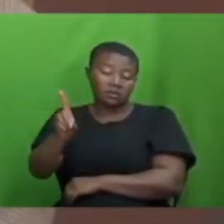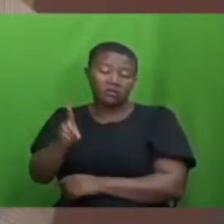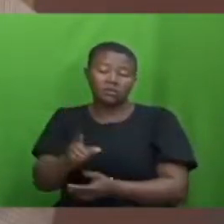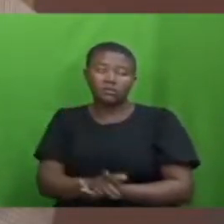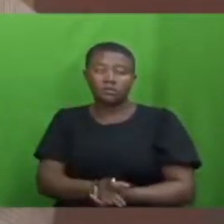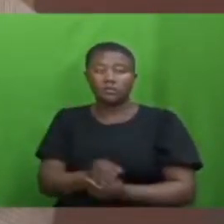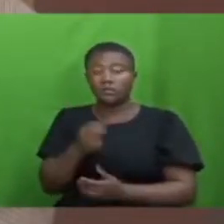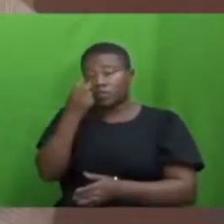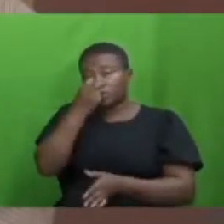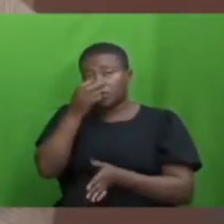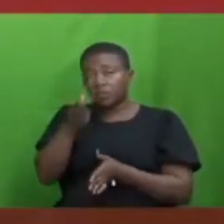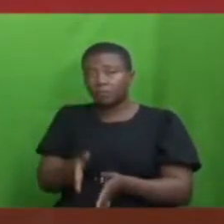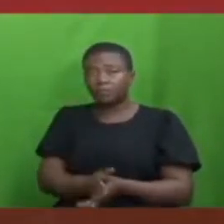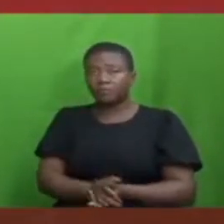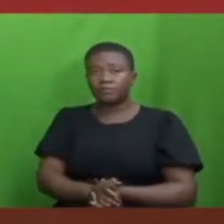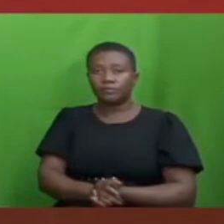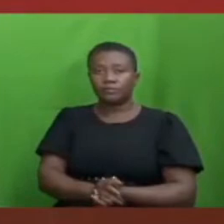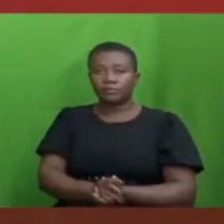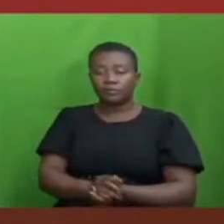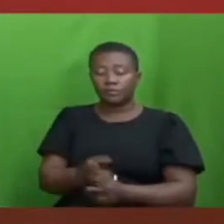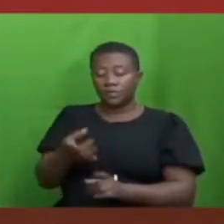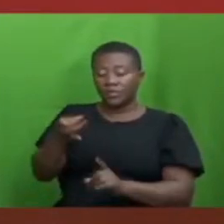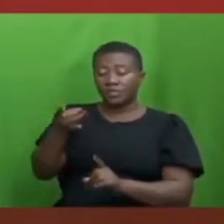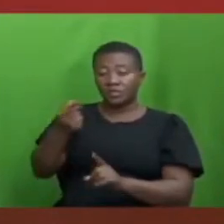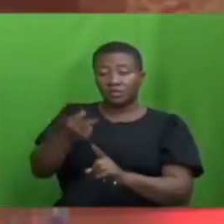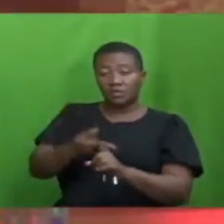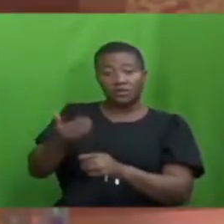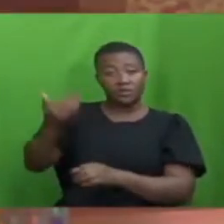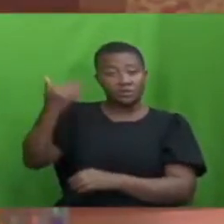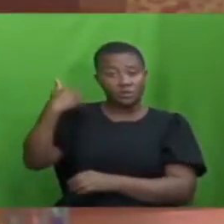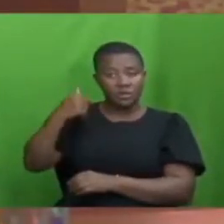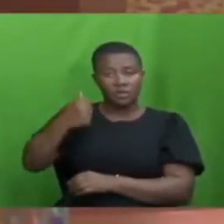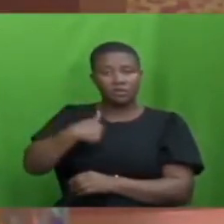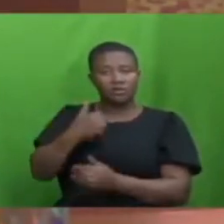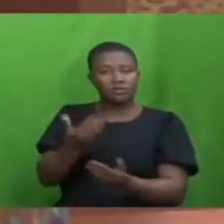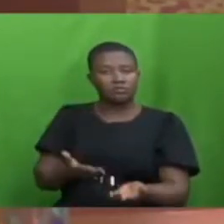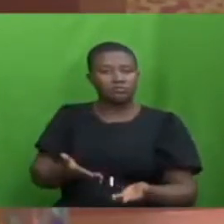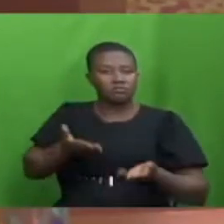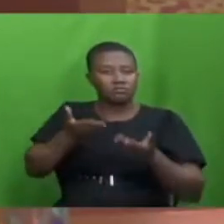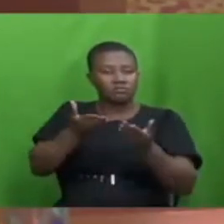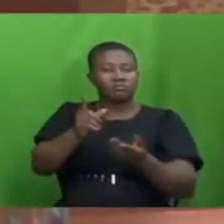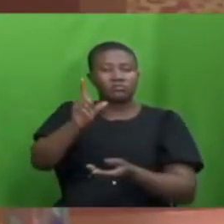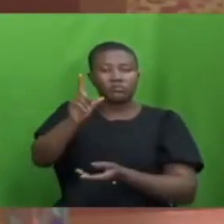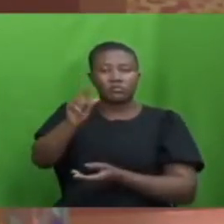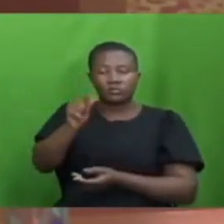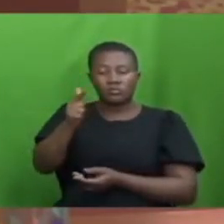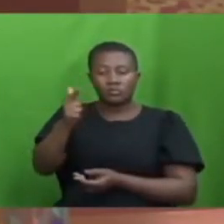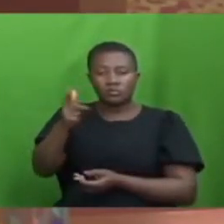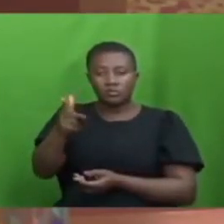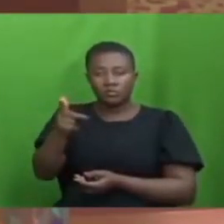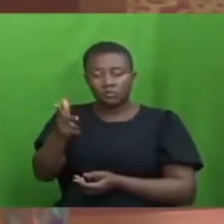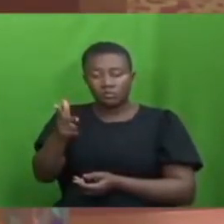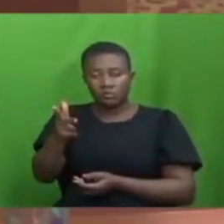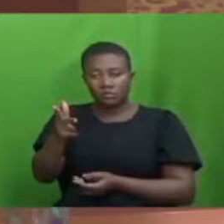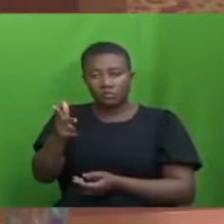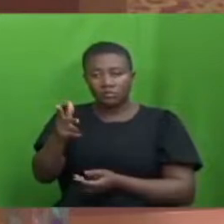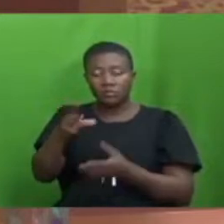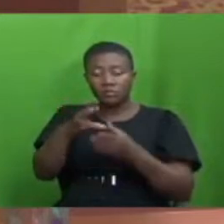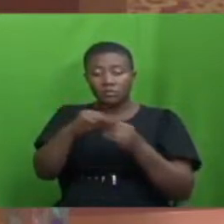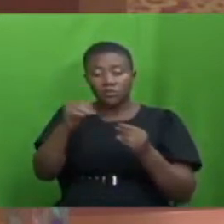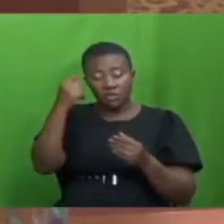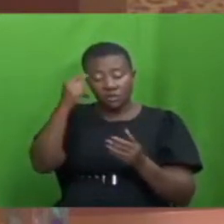Mr. Speaker, 8 months ago, I presented the 2023 budget statement and economic policy of the